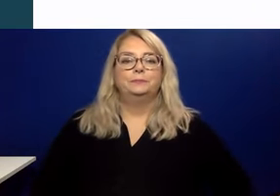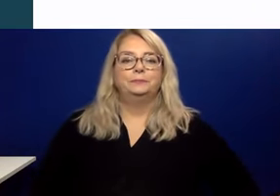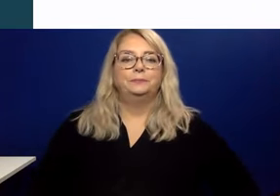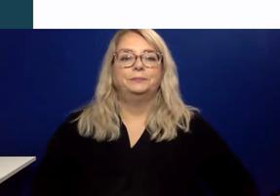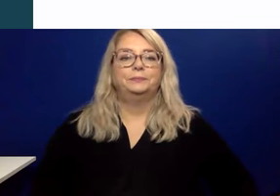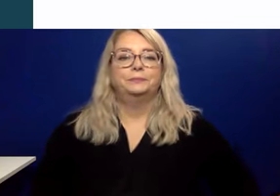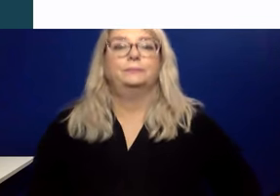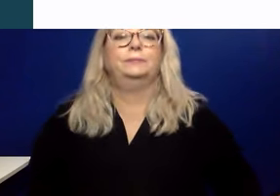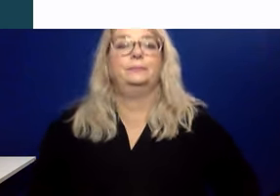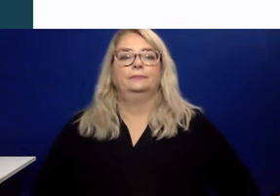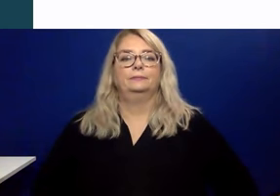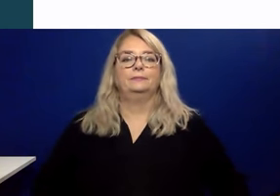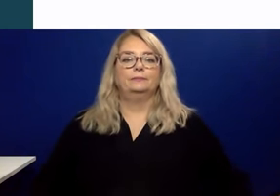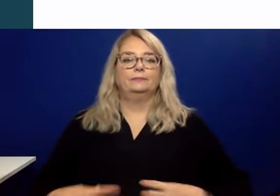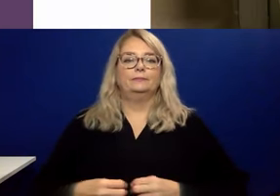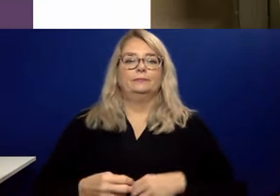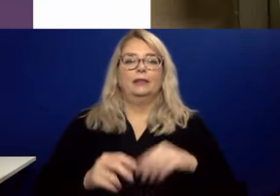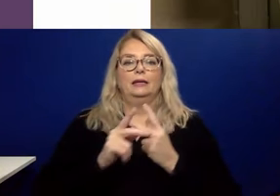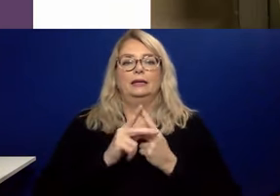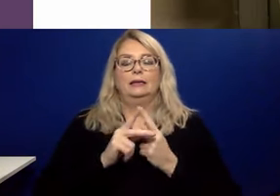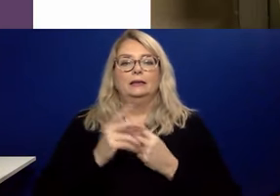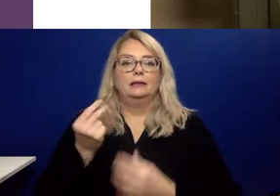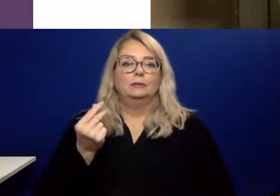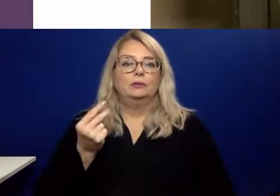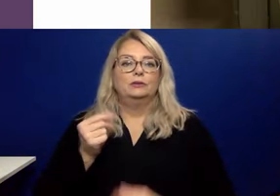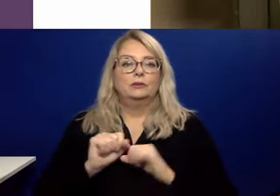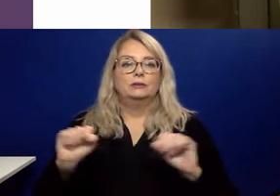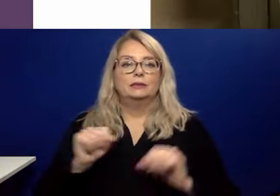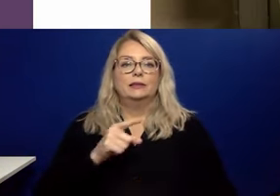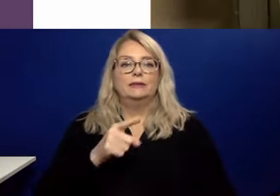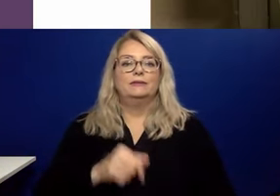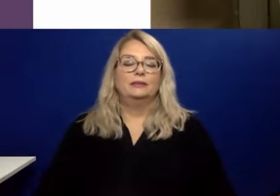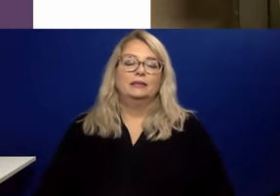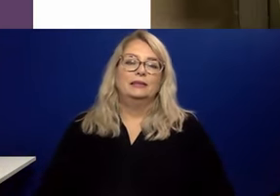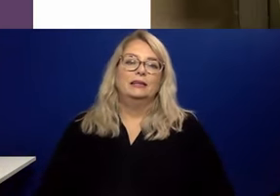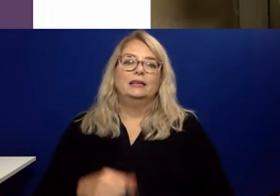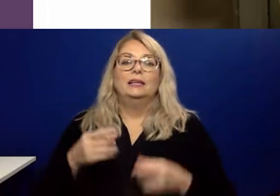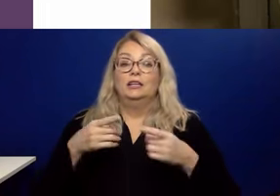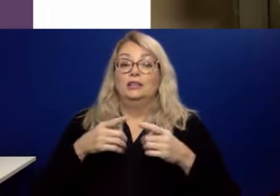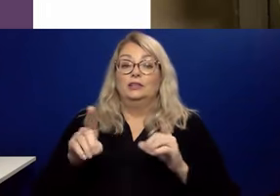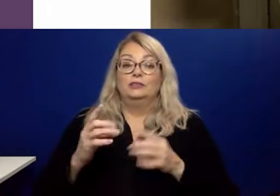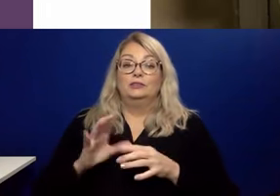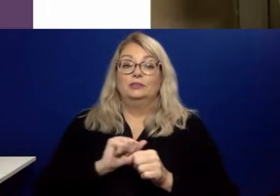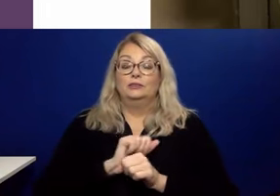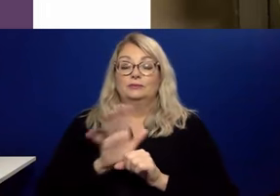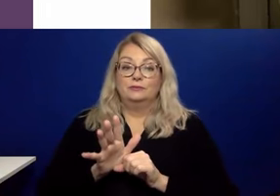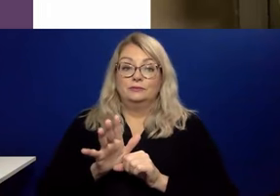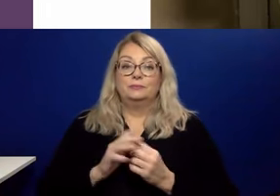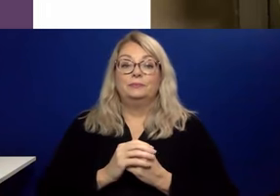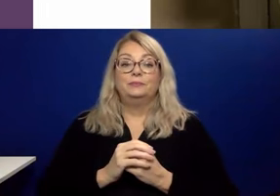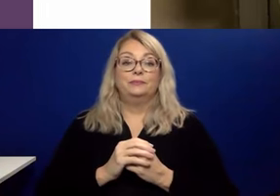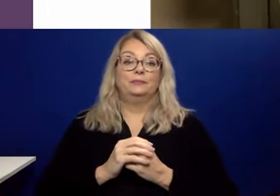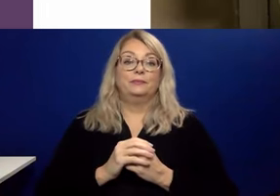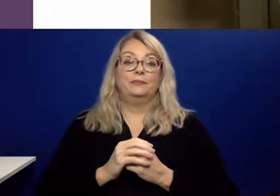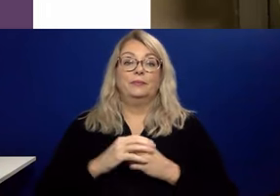dogs safe at Pavarillo, a nurse. During the pandemic, I didn't have time to talk about this, but you know, we're putting it on, we're taking it off,